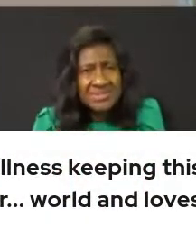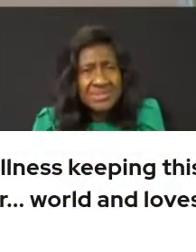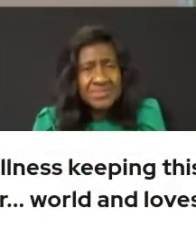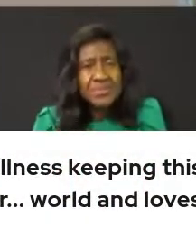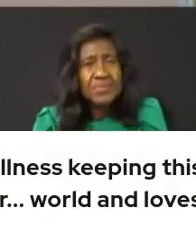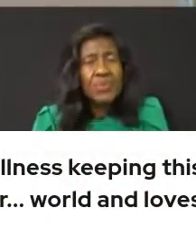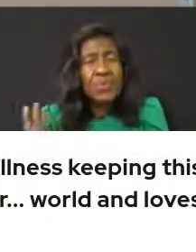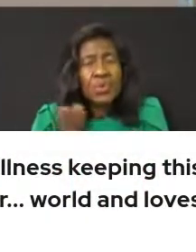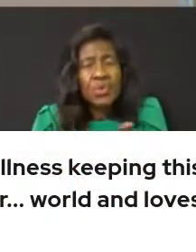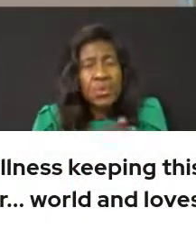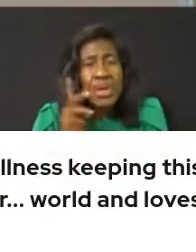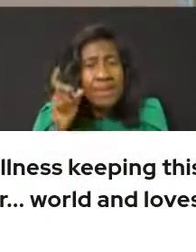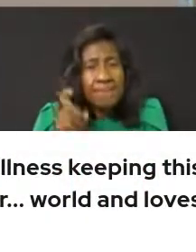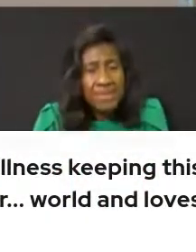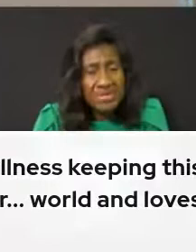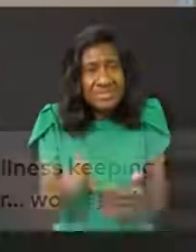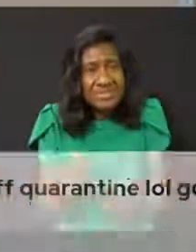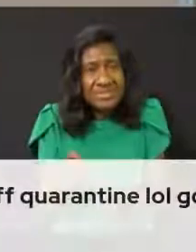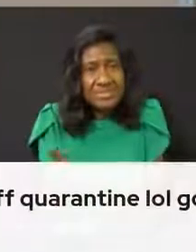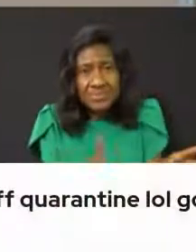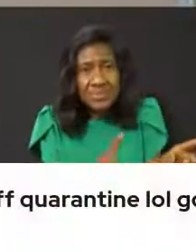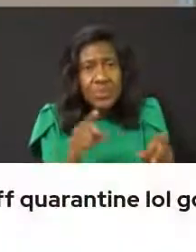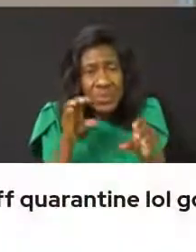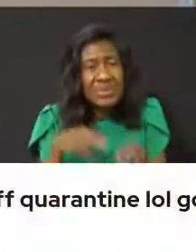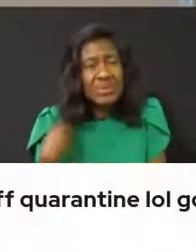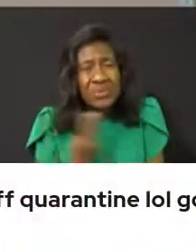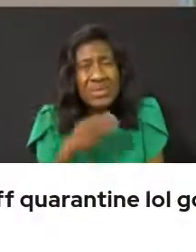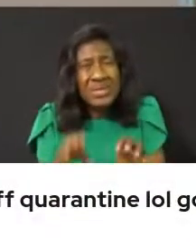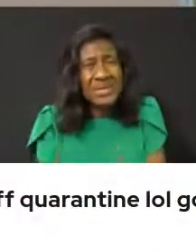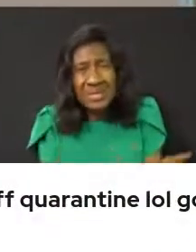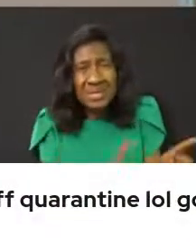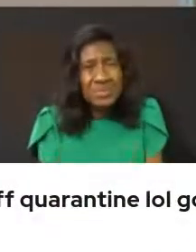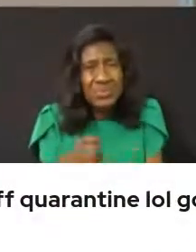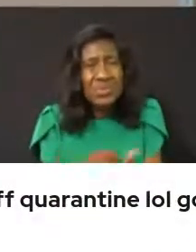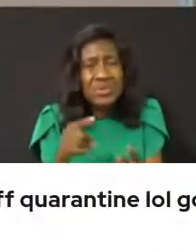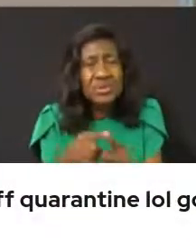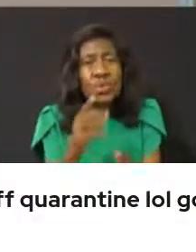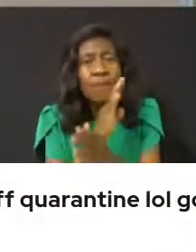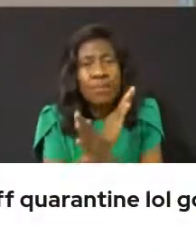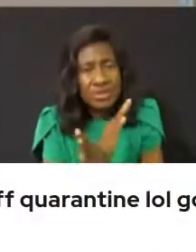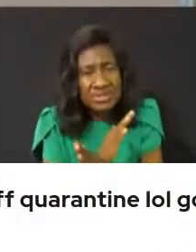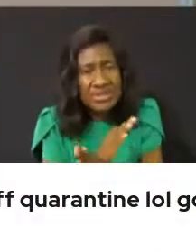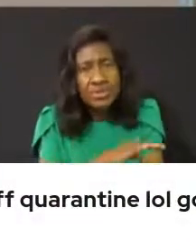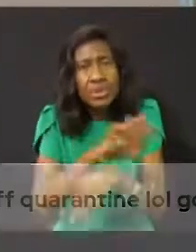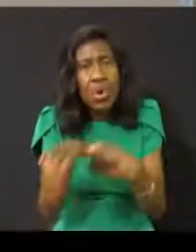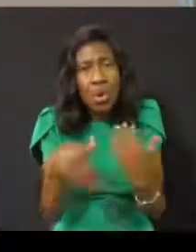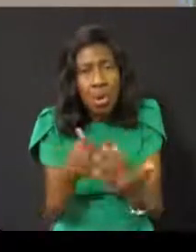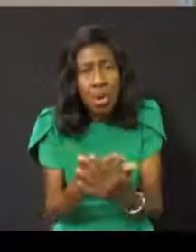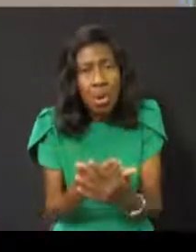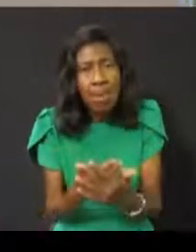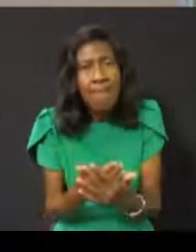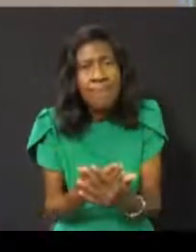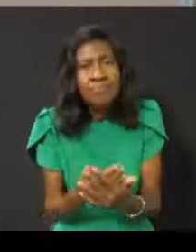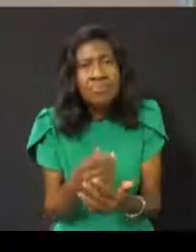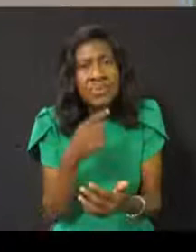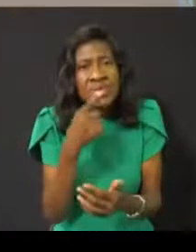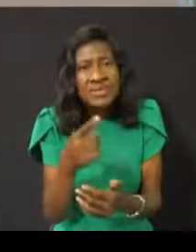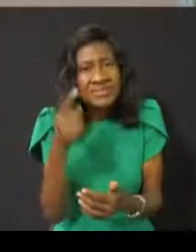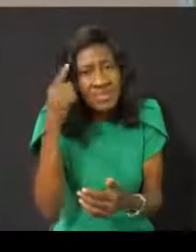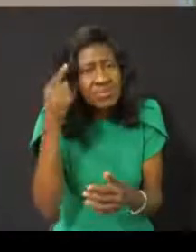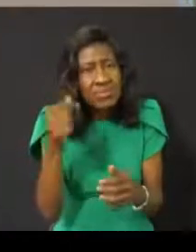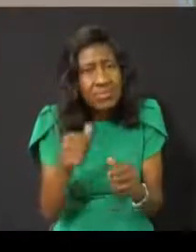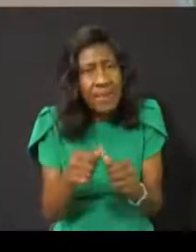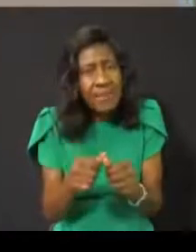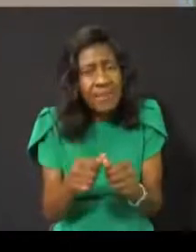to protect the vulnerable amongst us. With regard to this kind of testing, I think it is simple to remind the public that